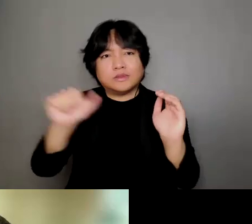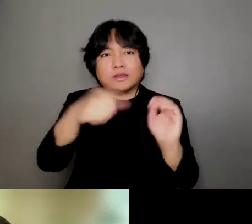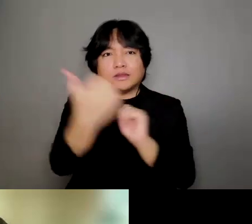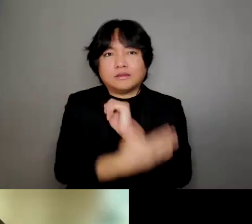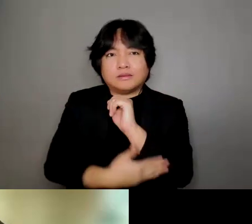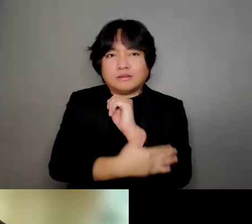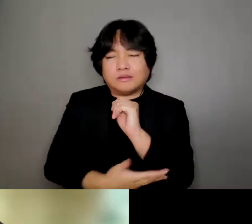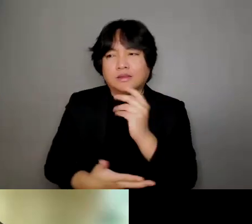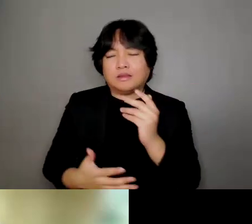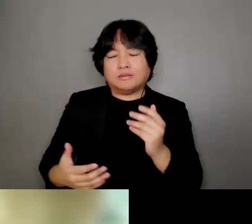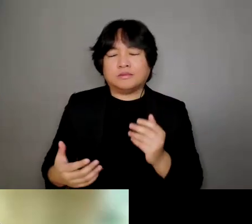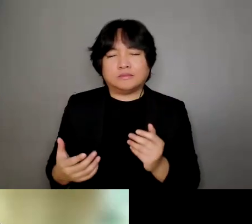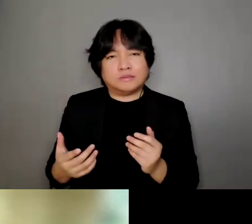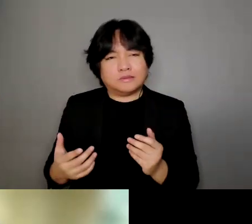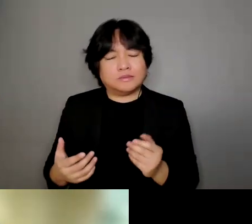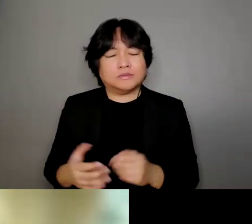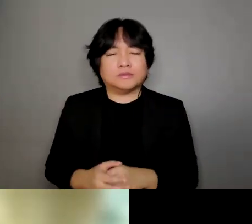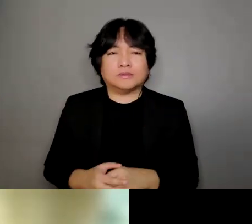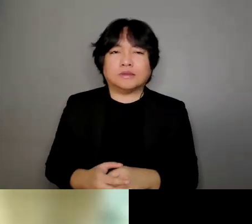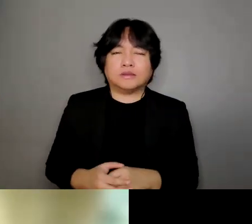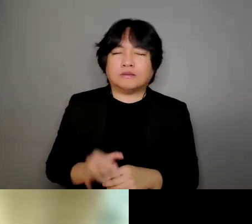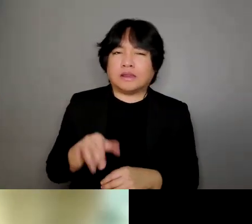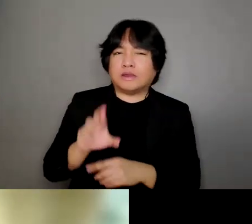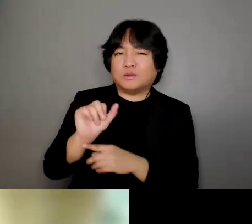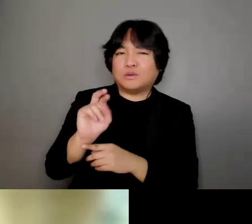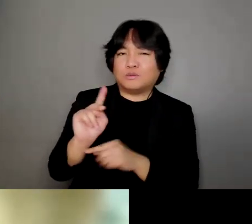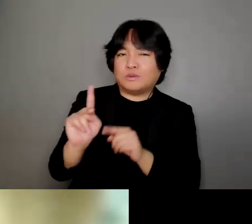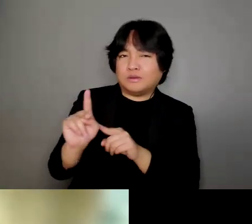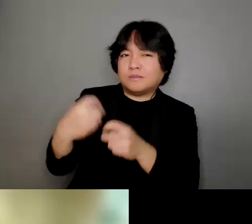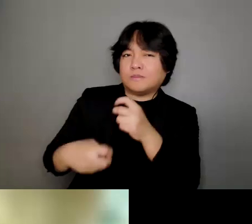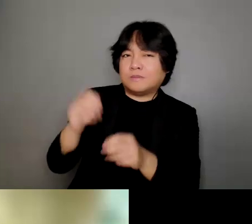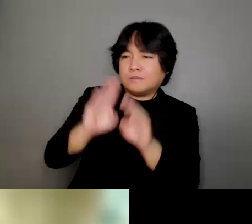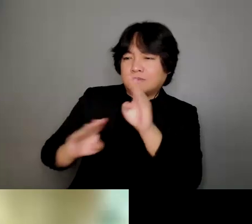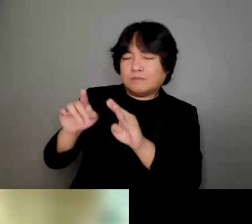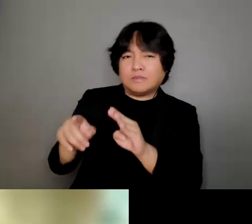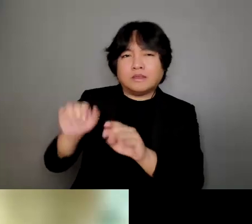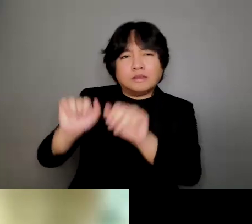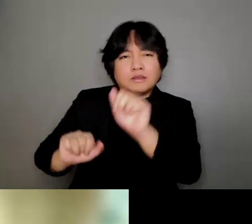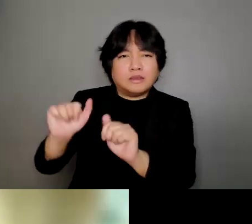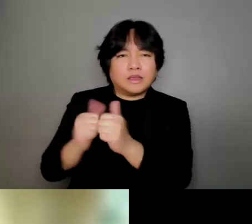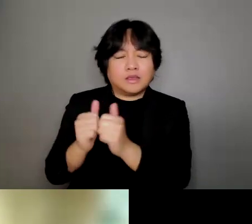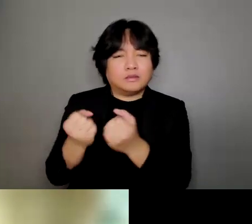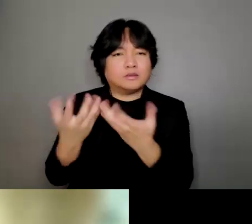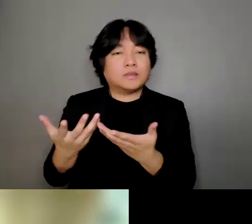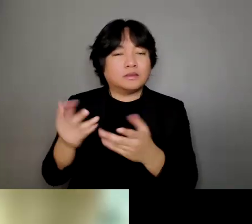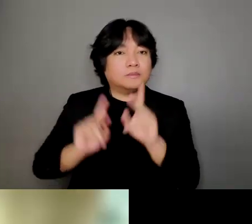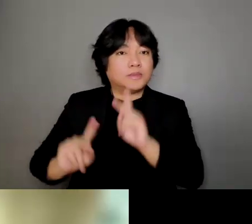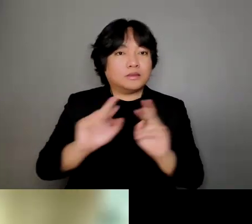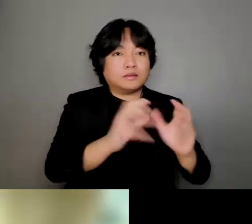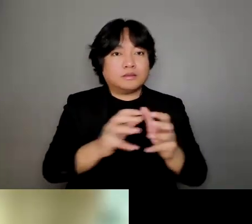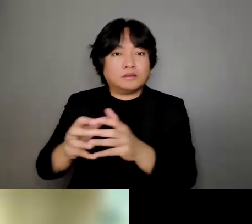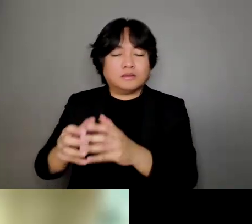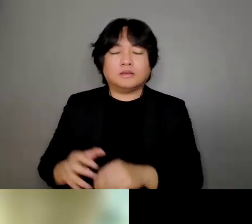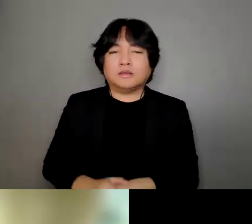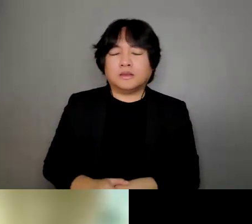how do these rankings perpetuate our own biases against certain groups of people? Usually sa